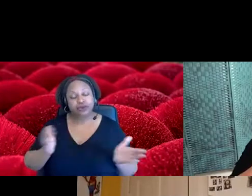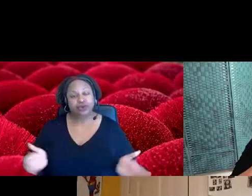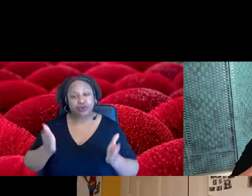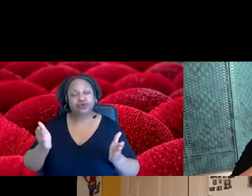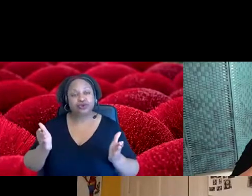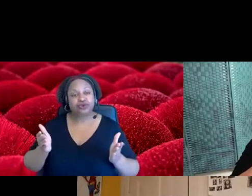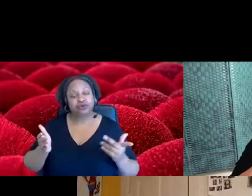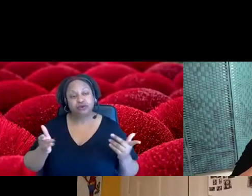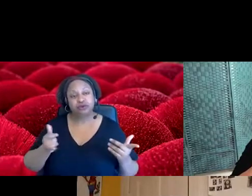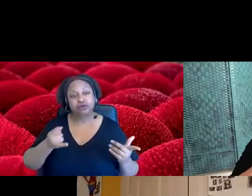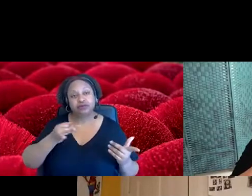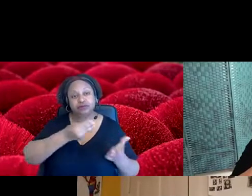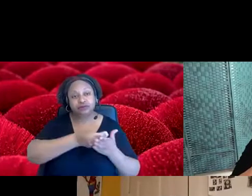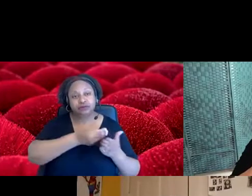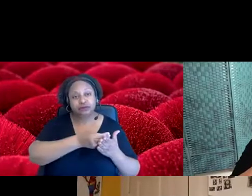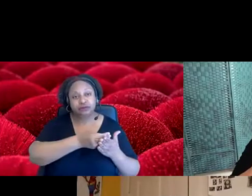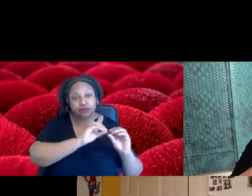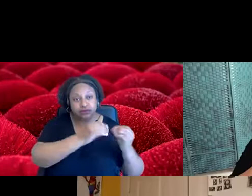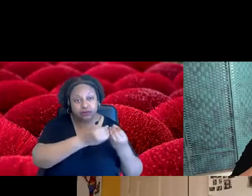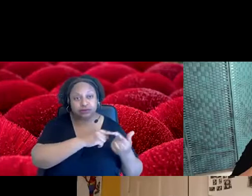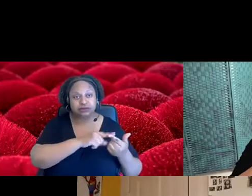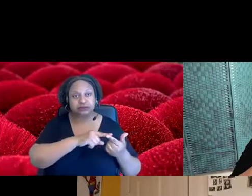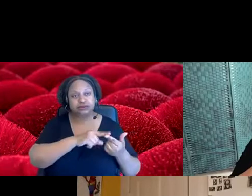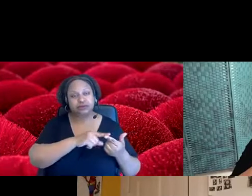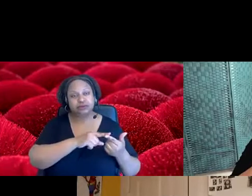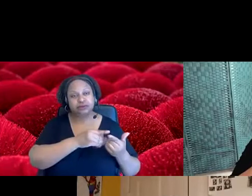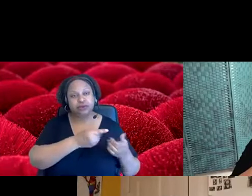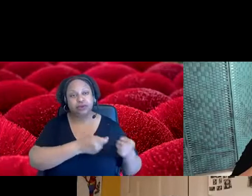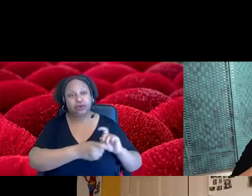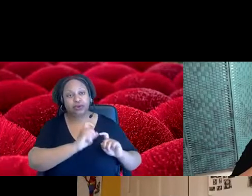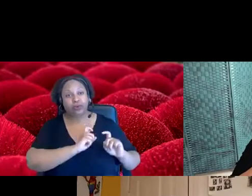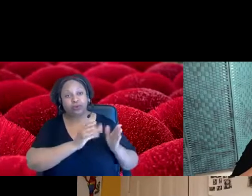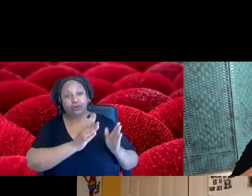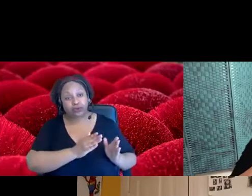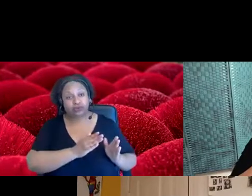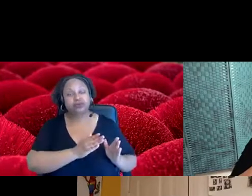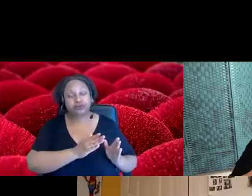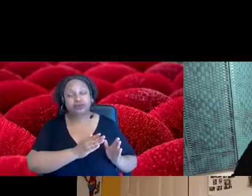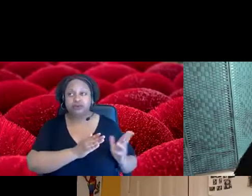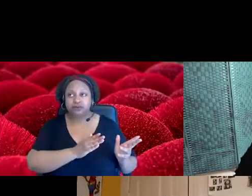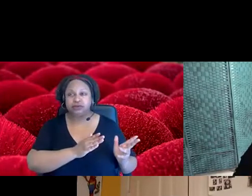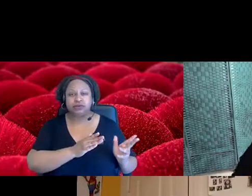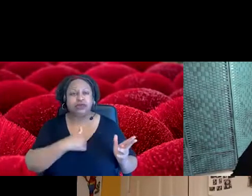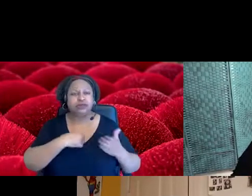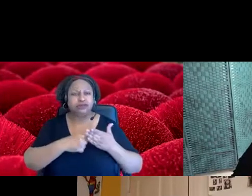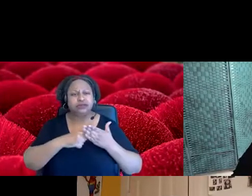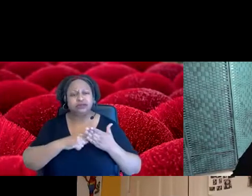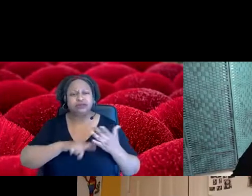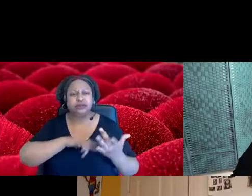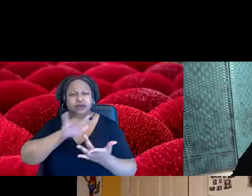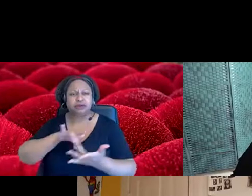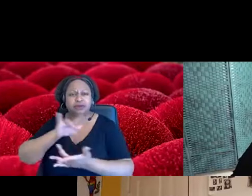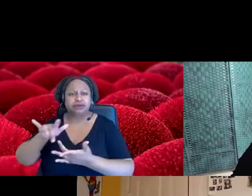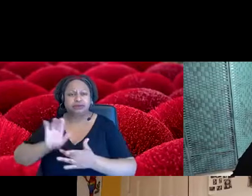more funders and more, and I mean, I've always talked about outreach, even back in 1990 with Ontario Arts Council. It was always